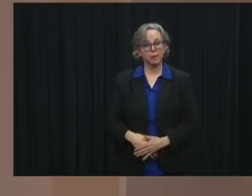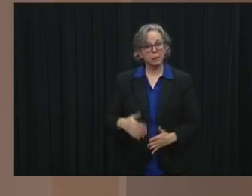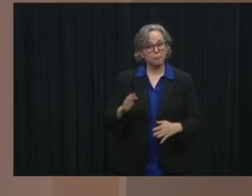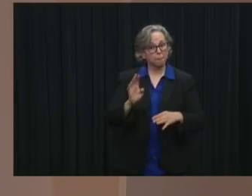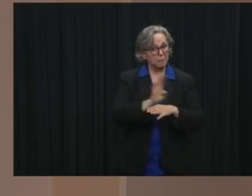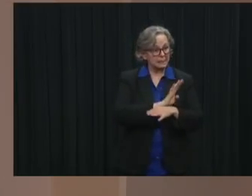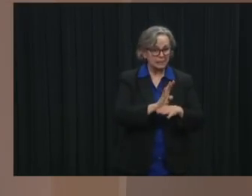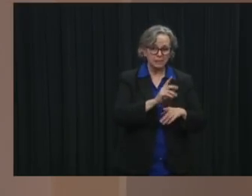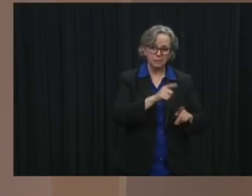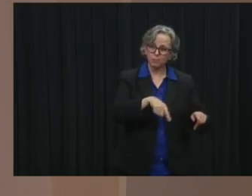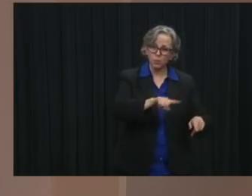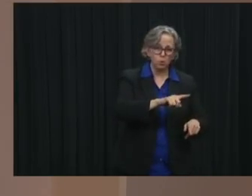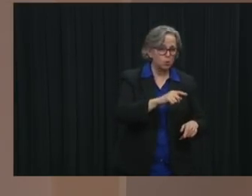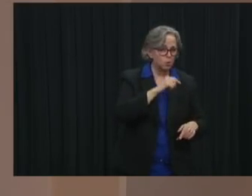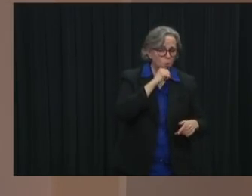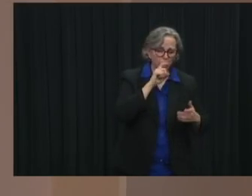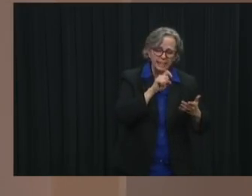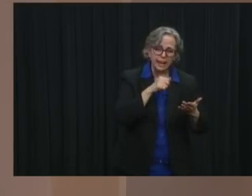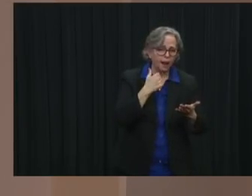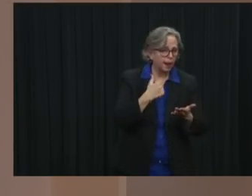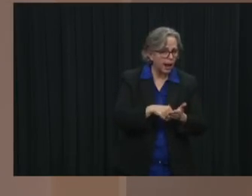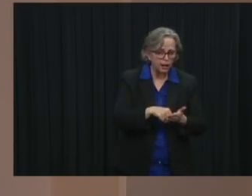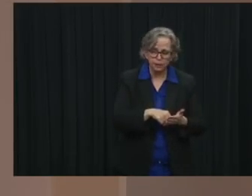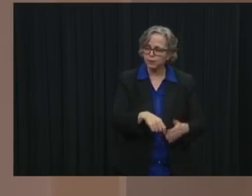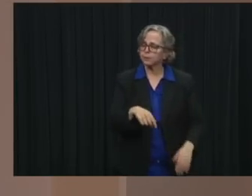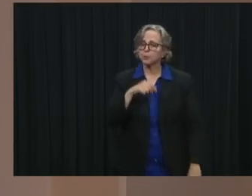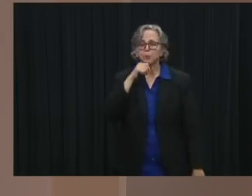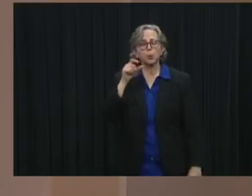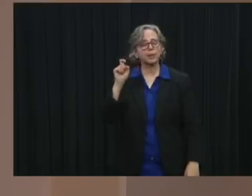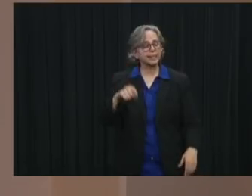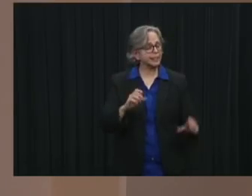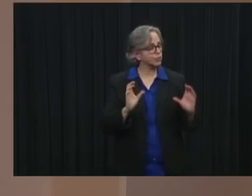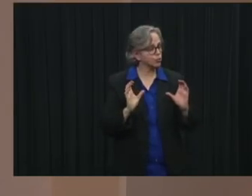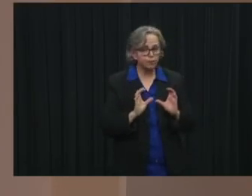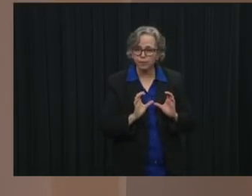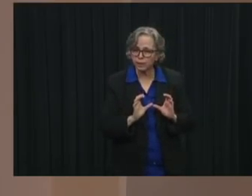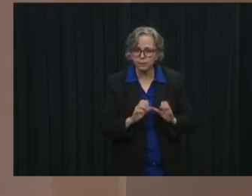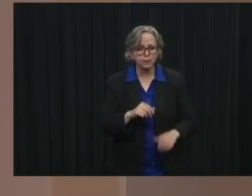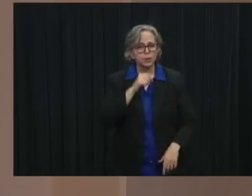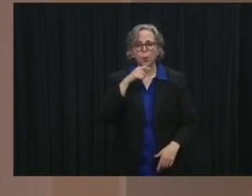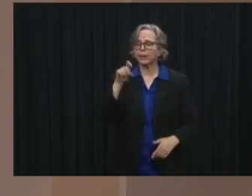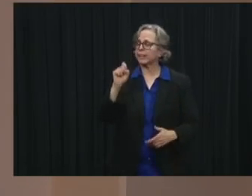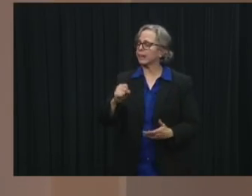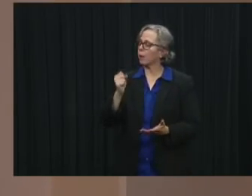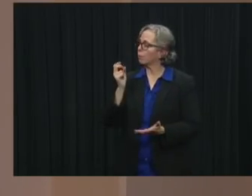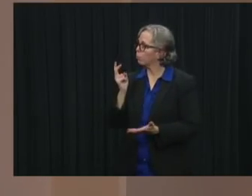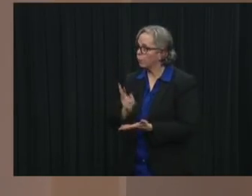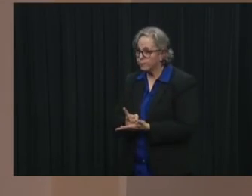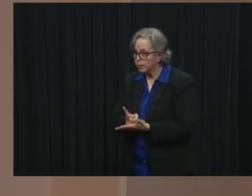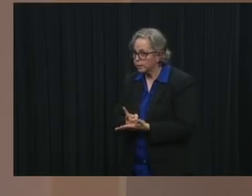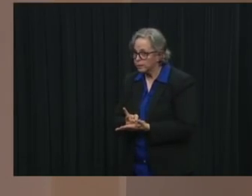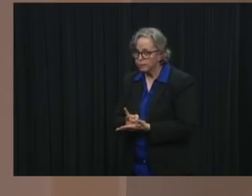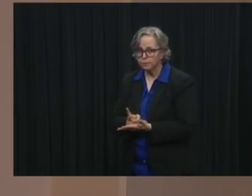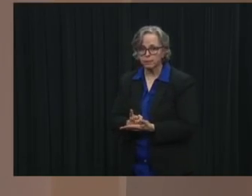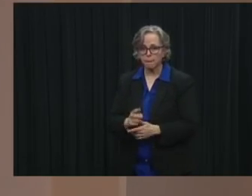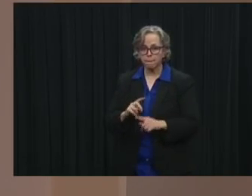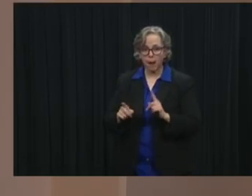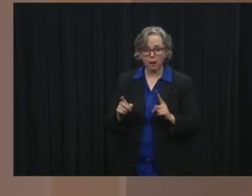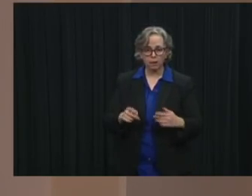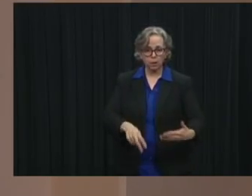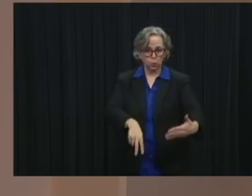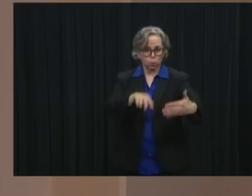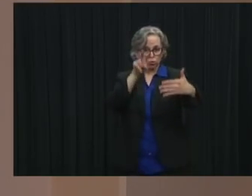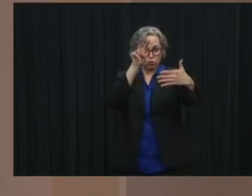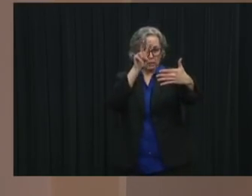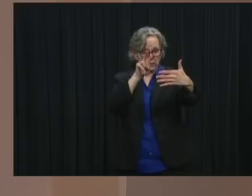a clearance of any kind that would come from us or be issued to you by anyone else. But it is recommended